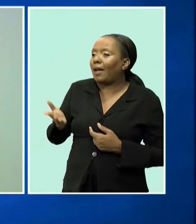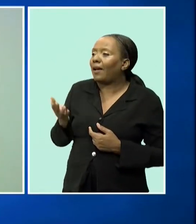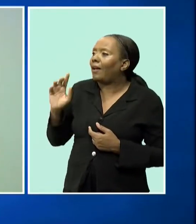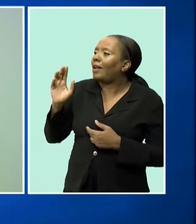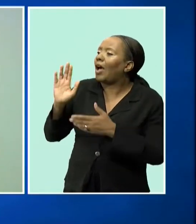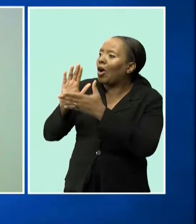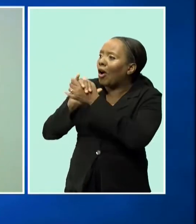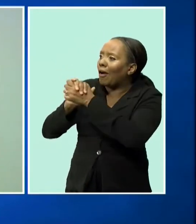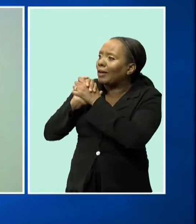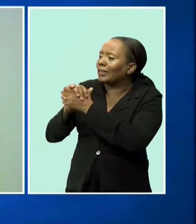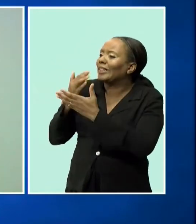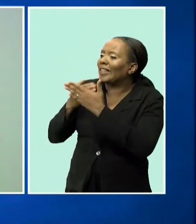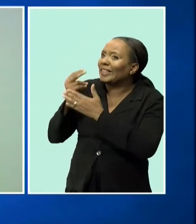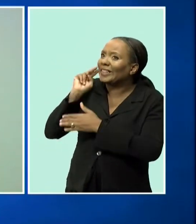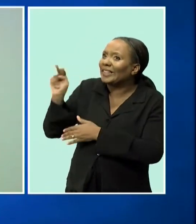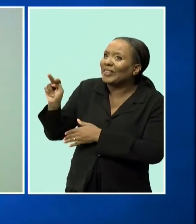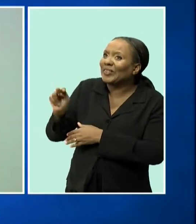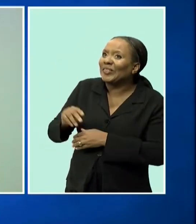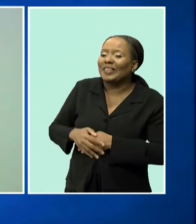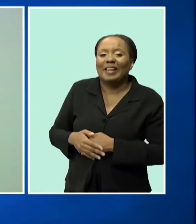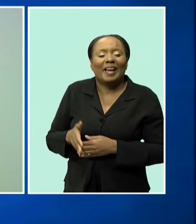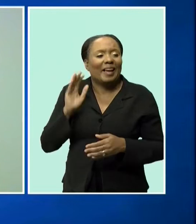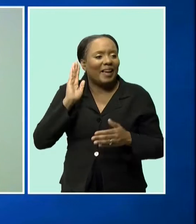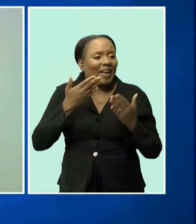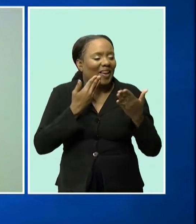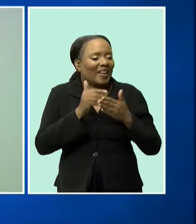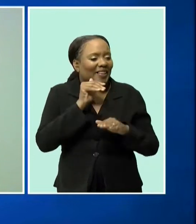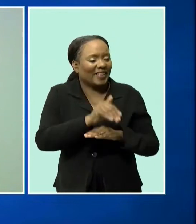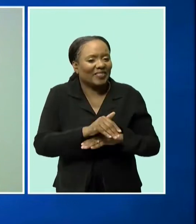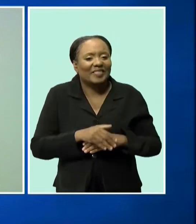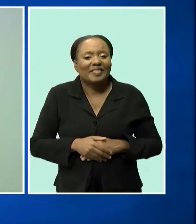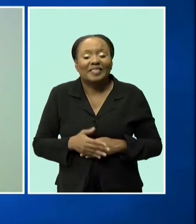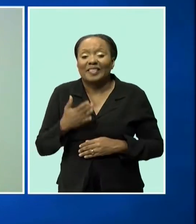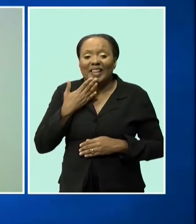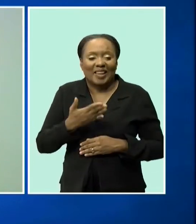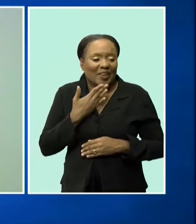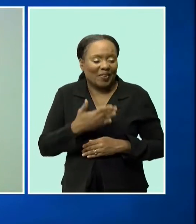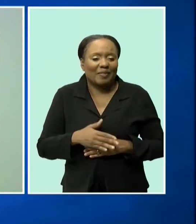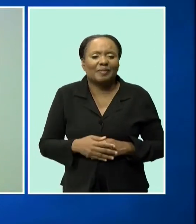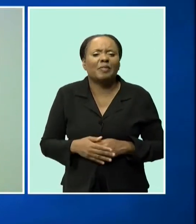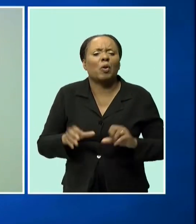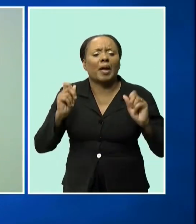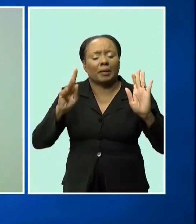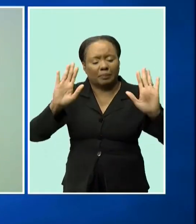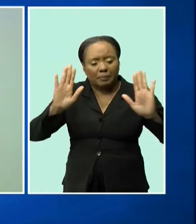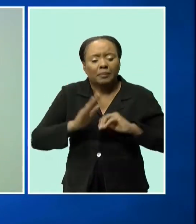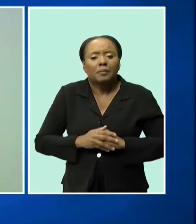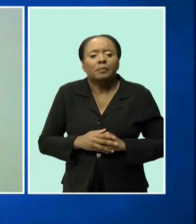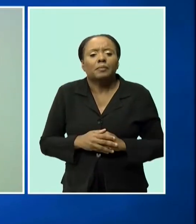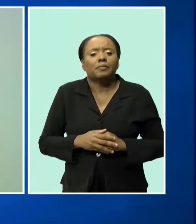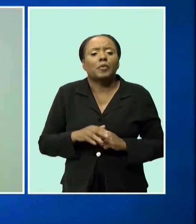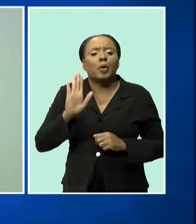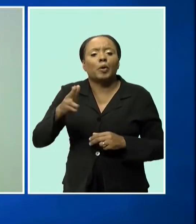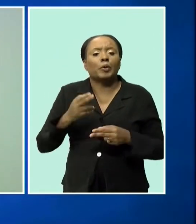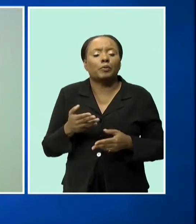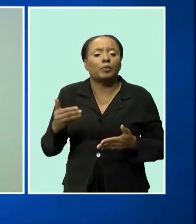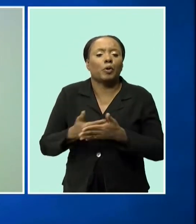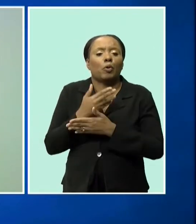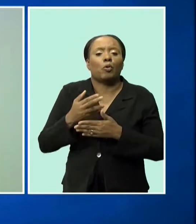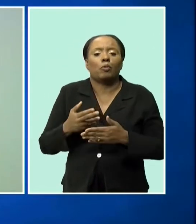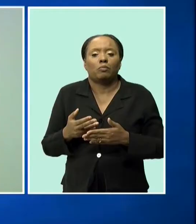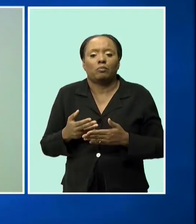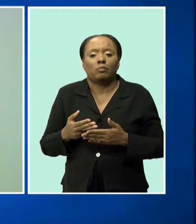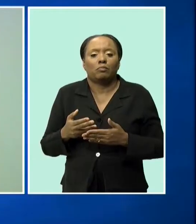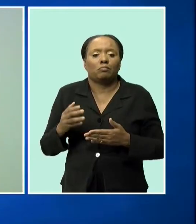see you. Good evening, Shane. Thank you very much. Okay, so straight to it. What does this appointment mean for Barbados